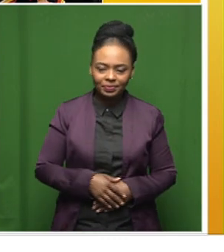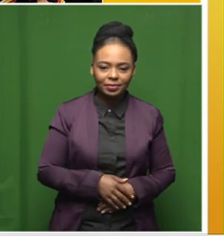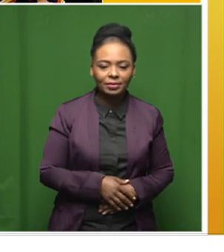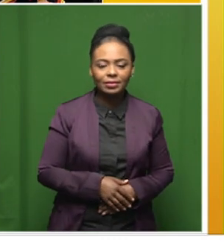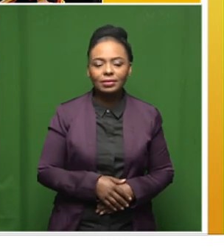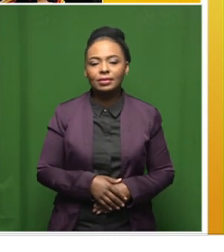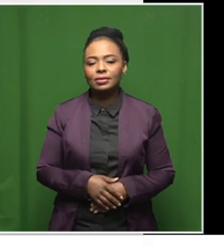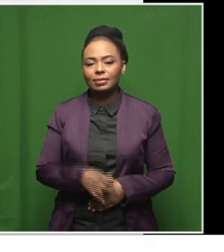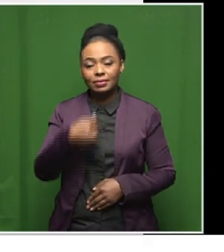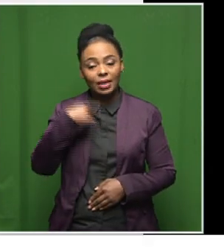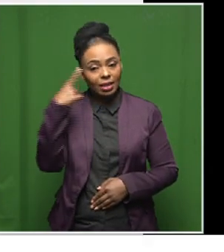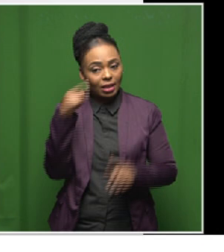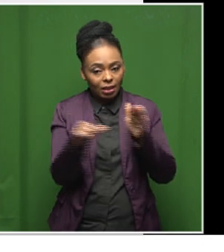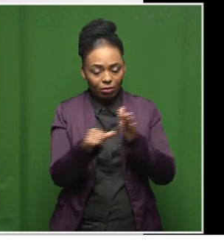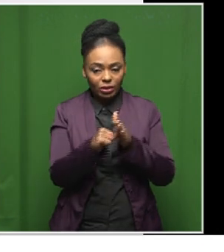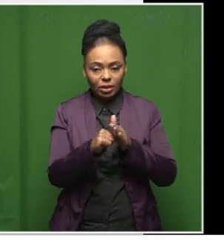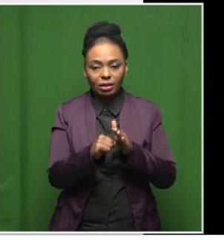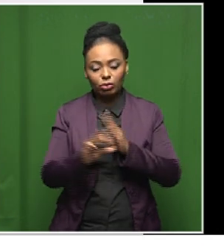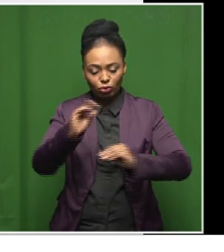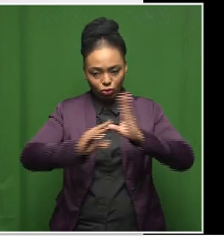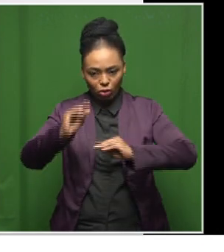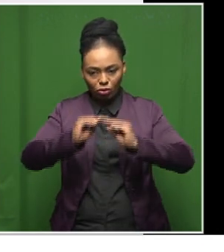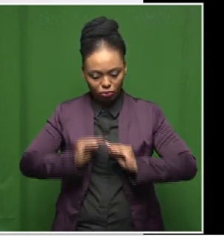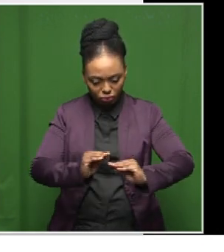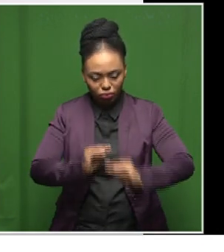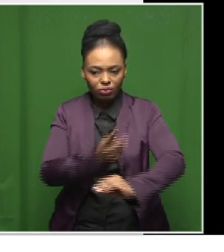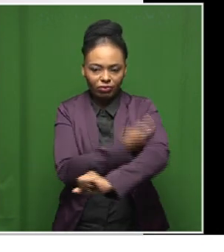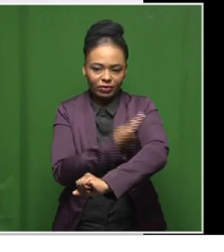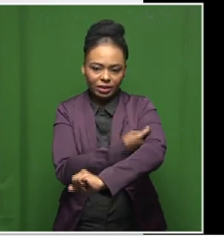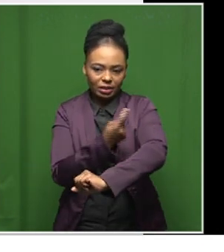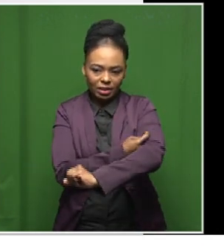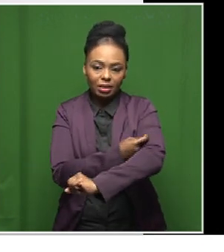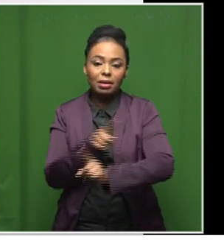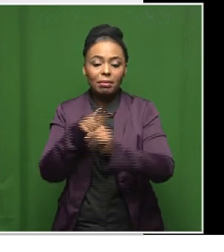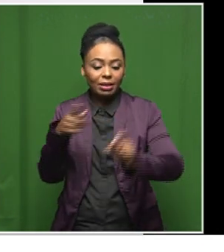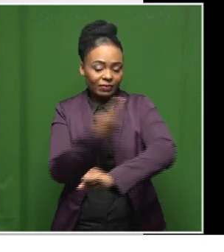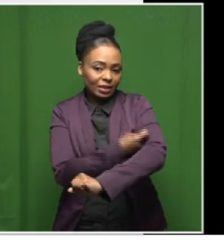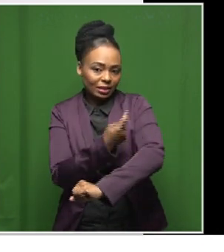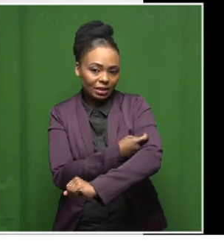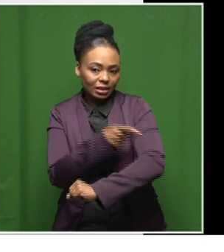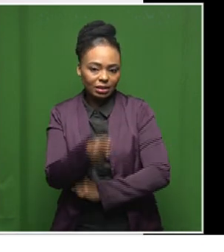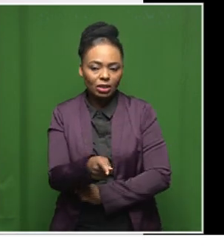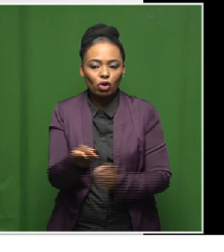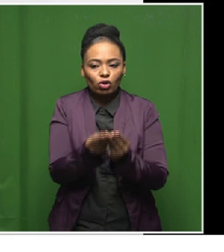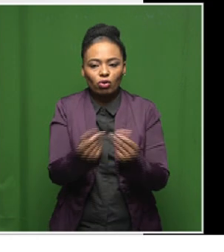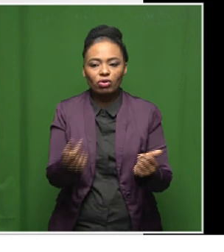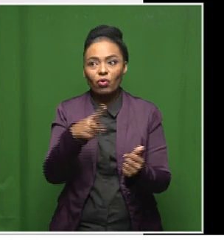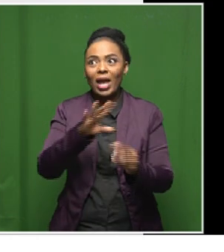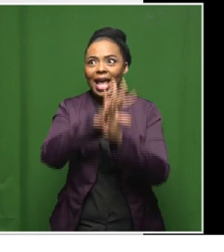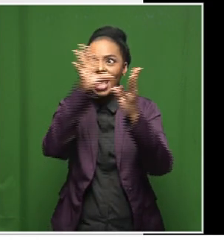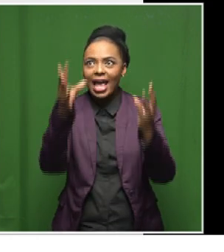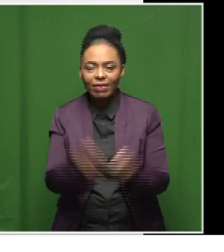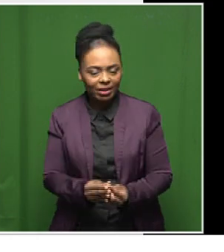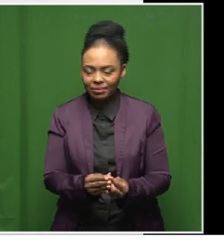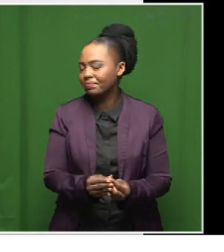I think it's important to talk about vaccines, but vaccines are not going to be the solution to everything.